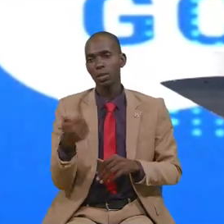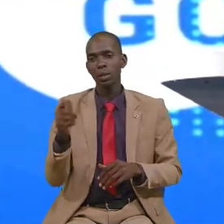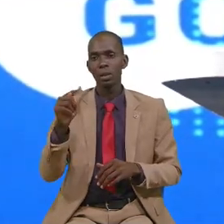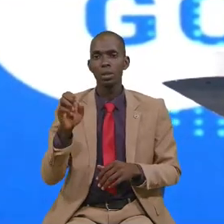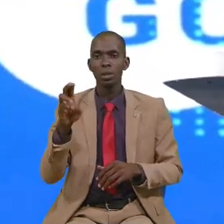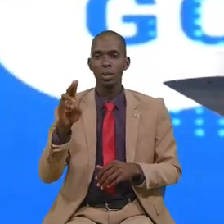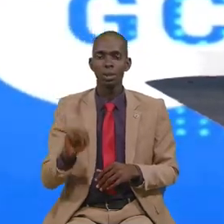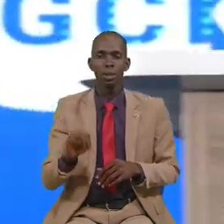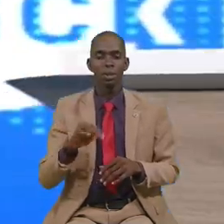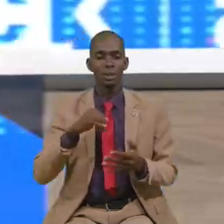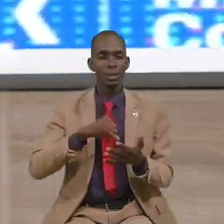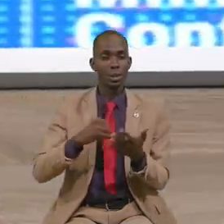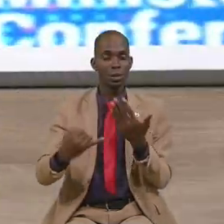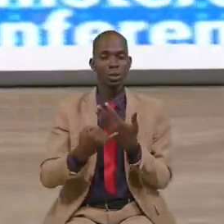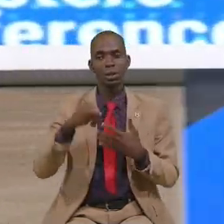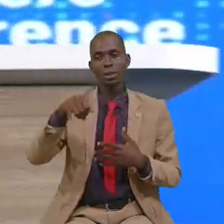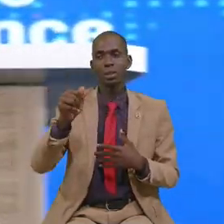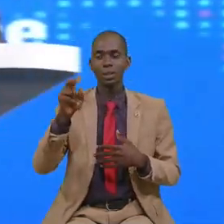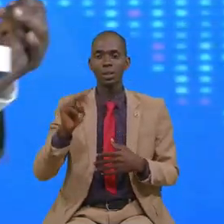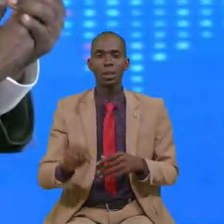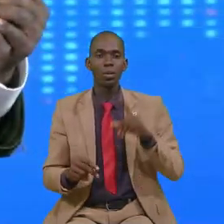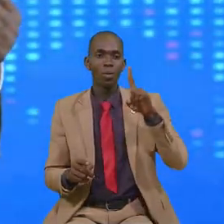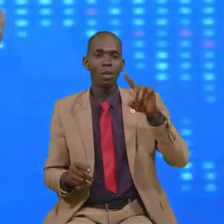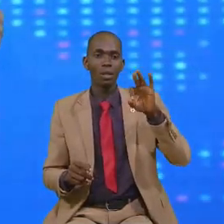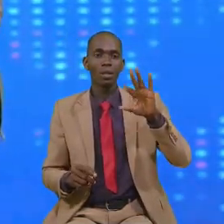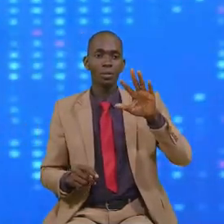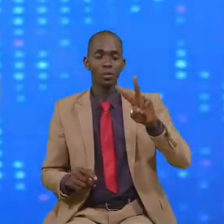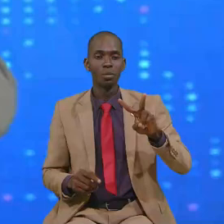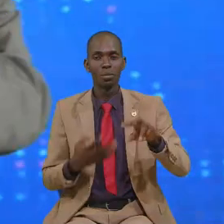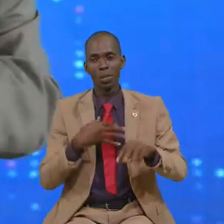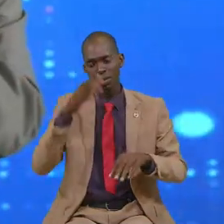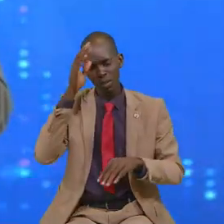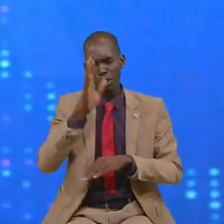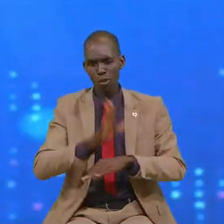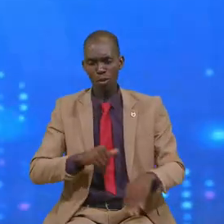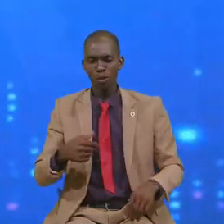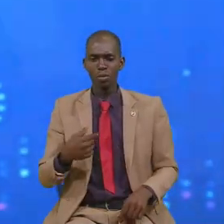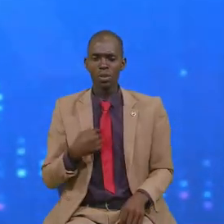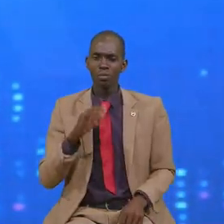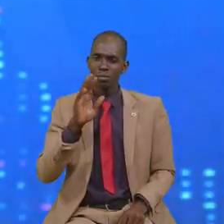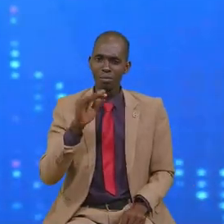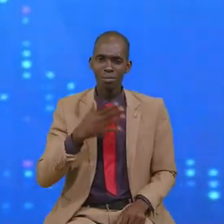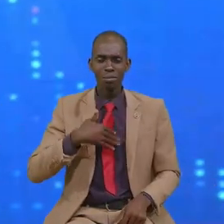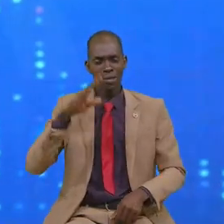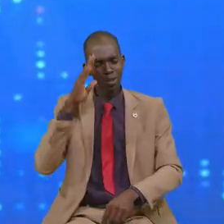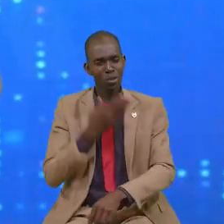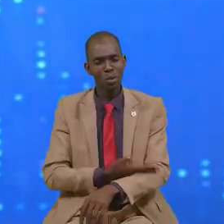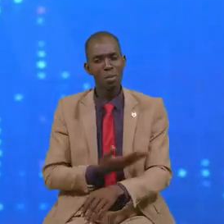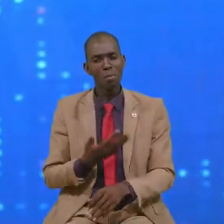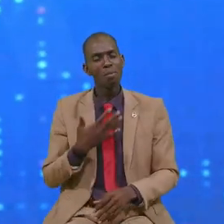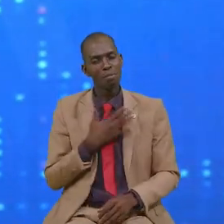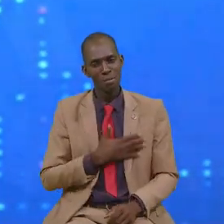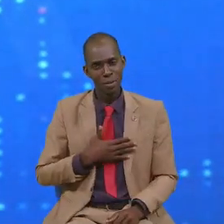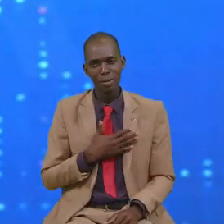January 1952. And then he called me and he said, "My son, please.